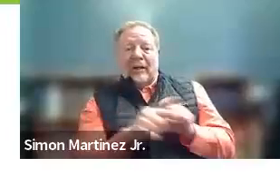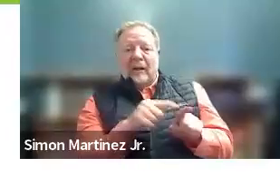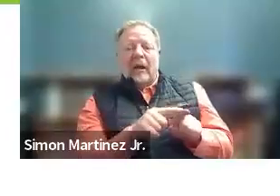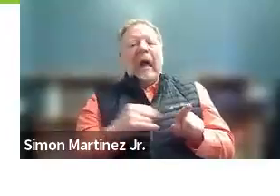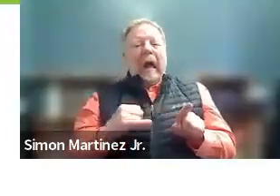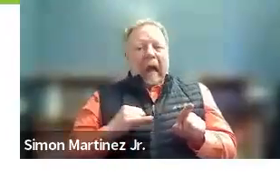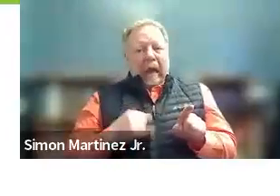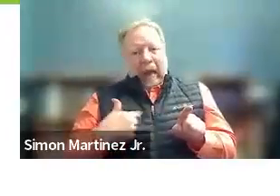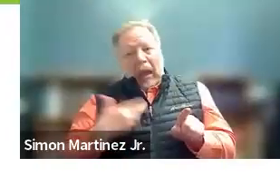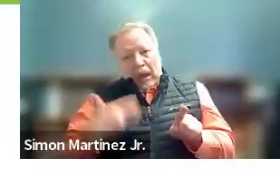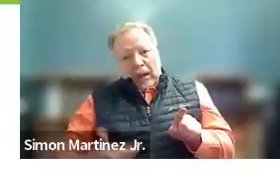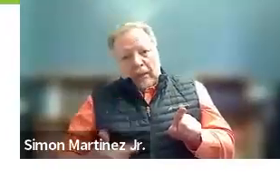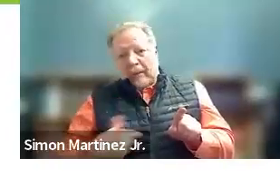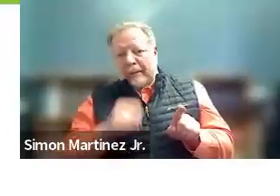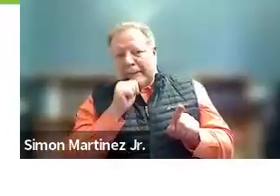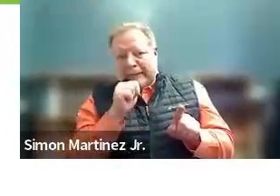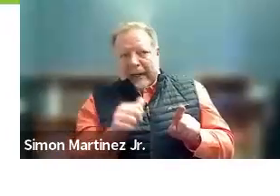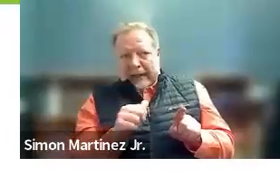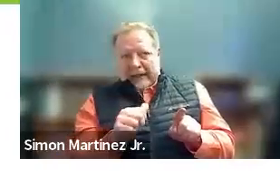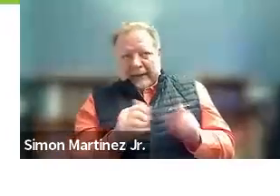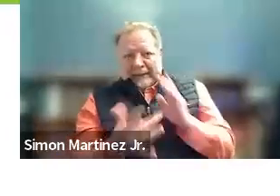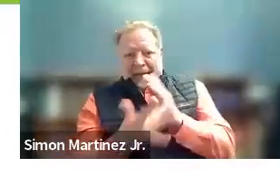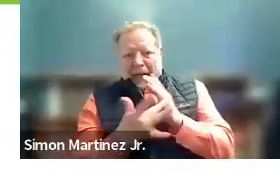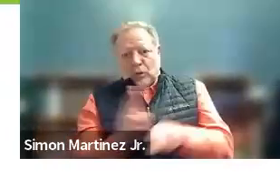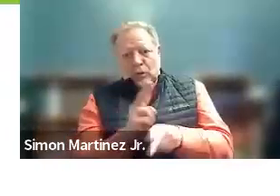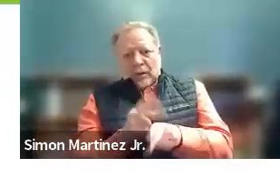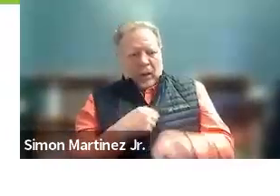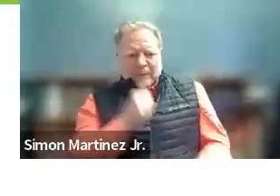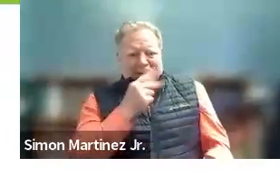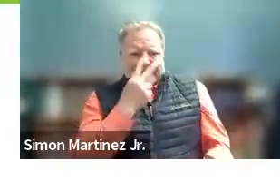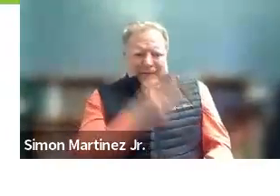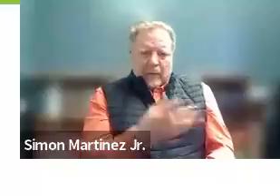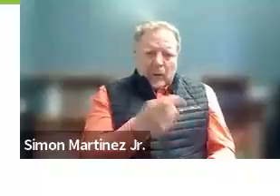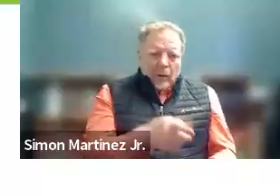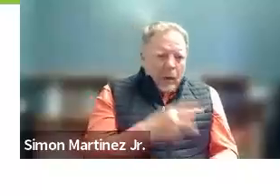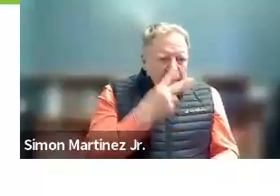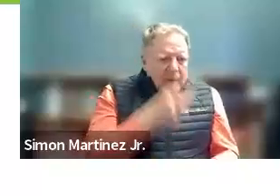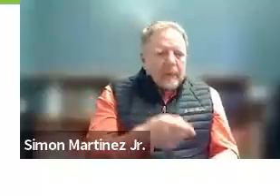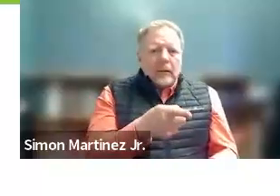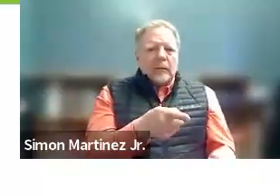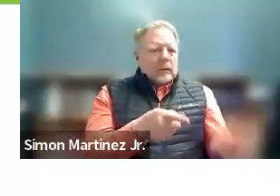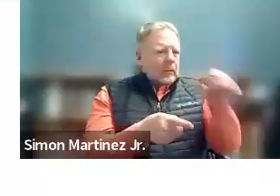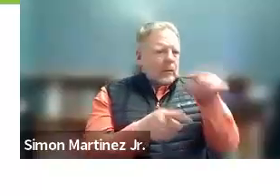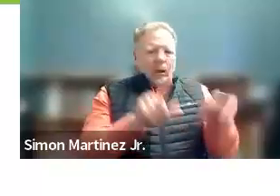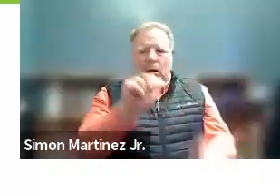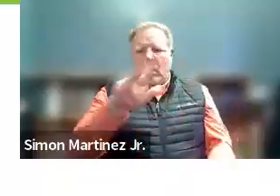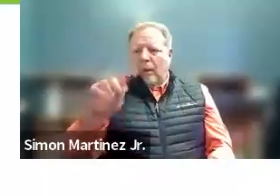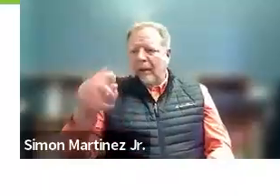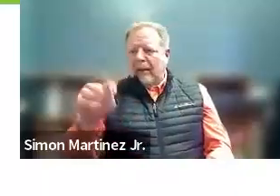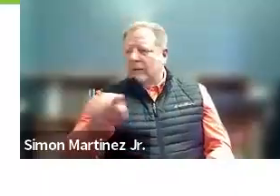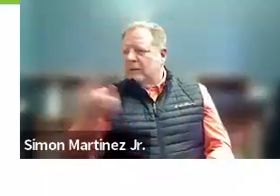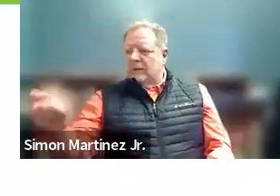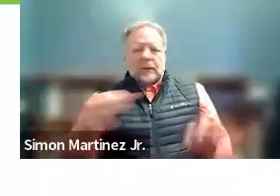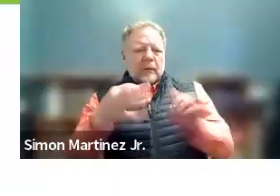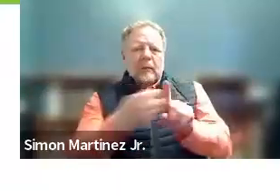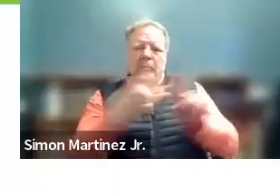I like I'm not even a assistive technology user, and I wouldn't see it because I would only see the alt text, provided